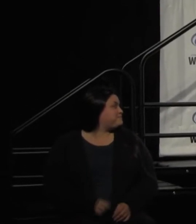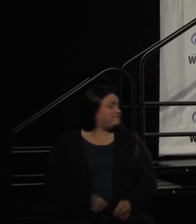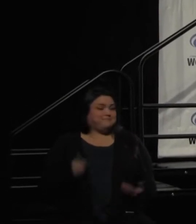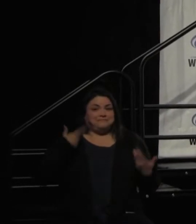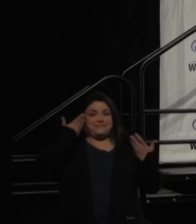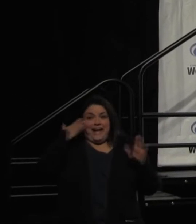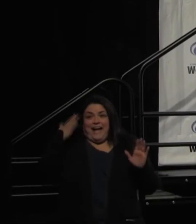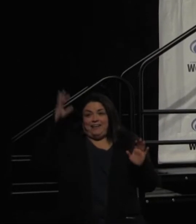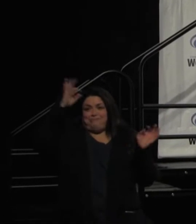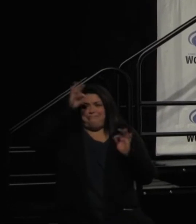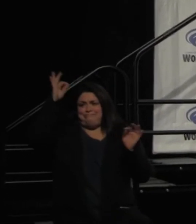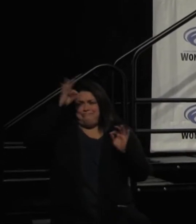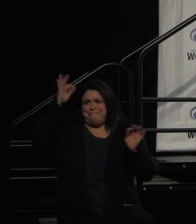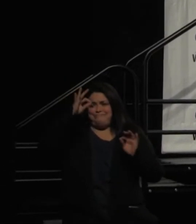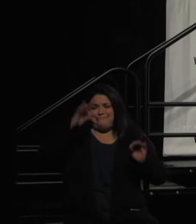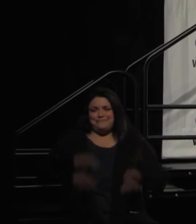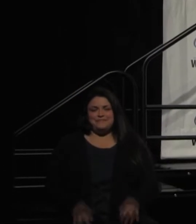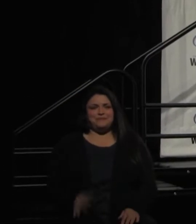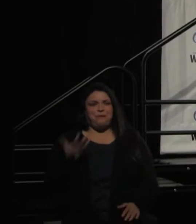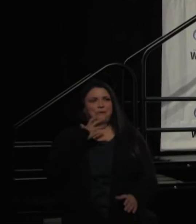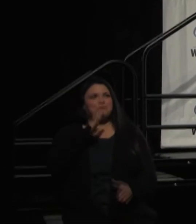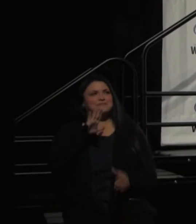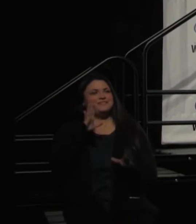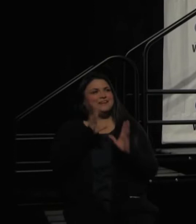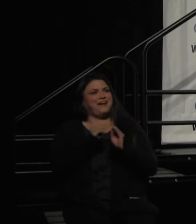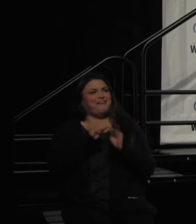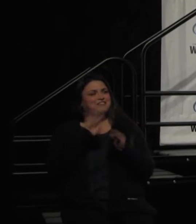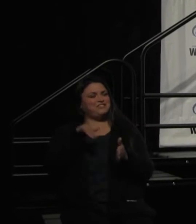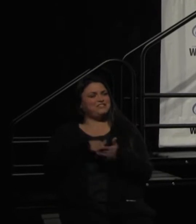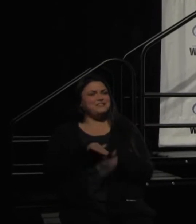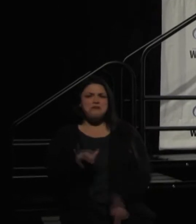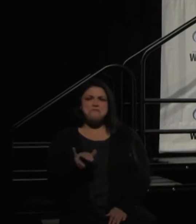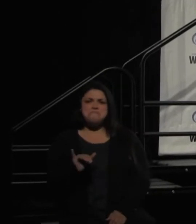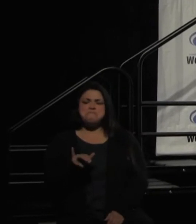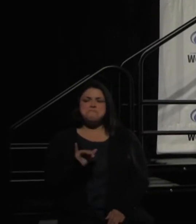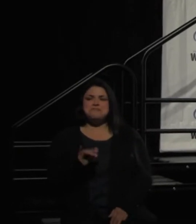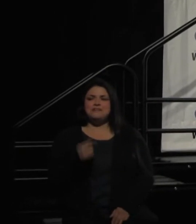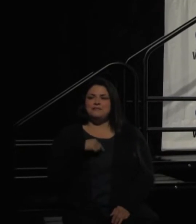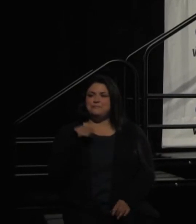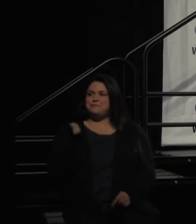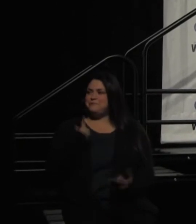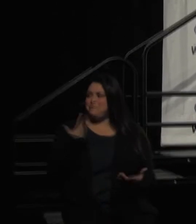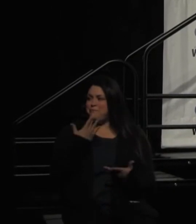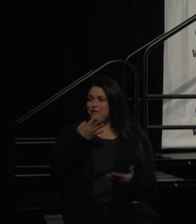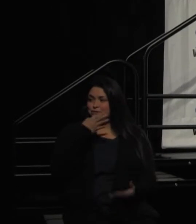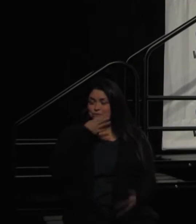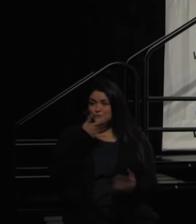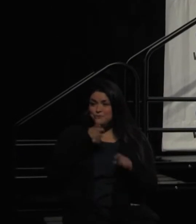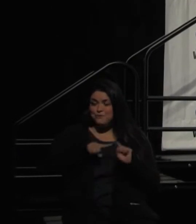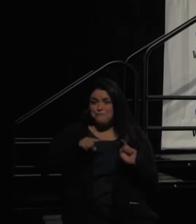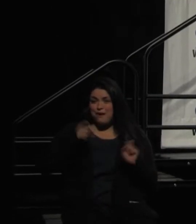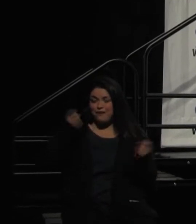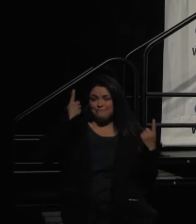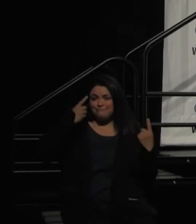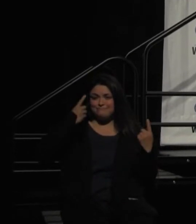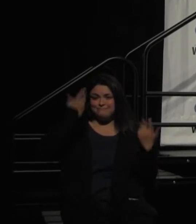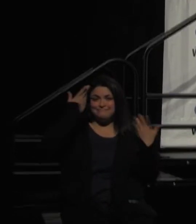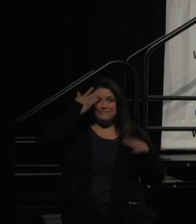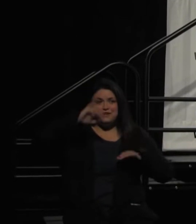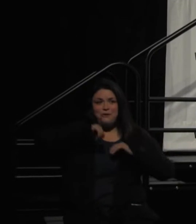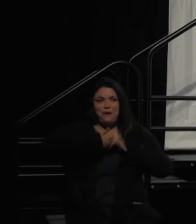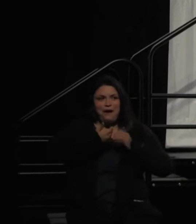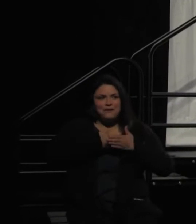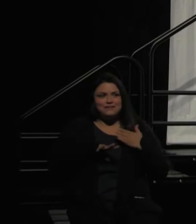no idea. Oh, this is a convention center. Here we are. We would have been here sooner, but we didn't know how to get in the